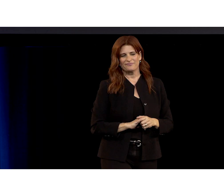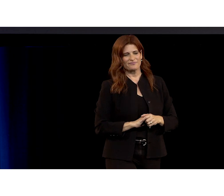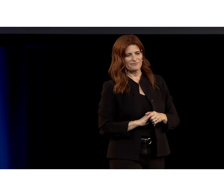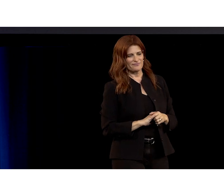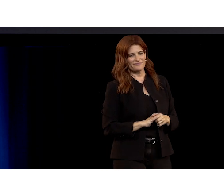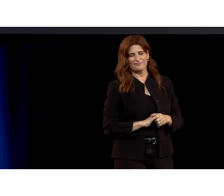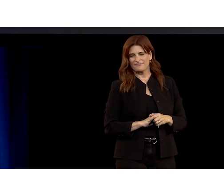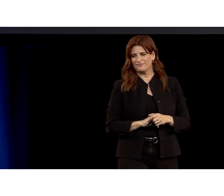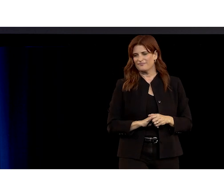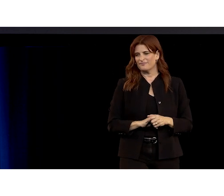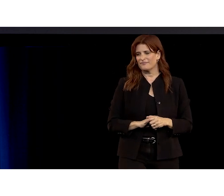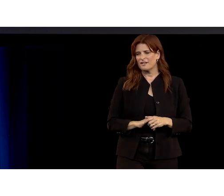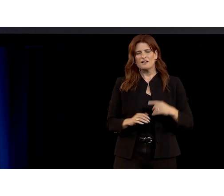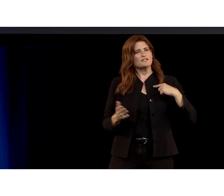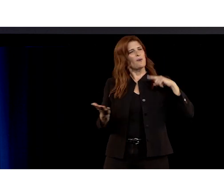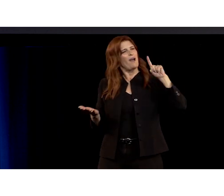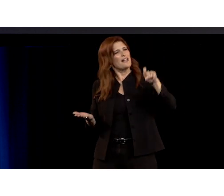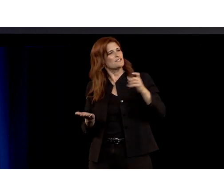world?